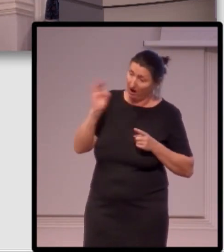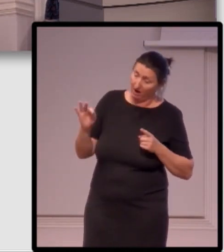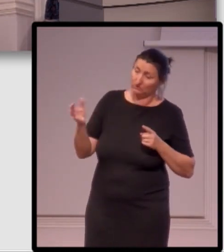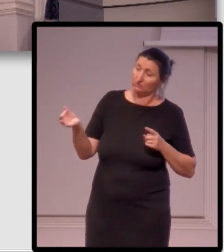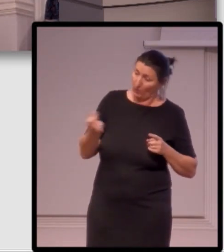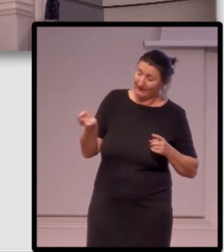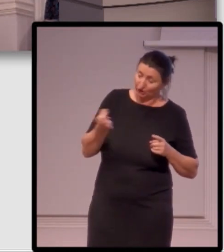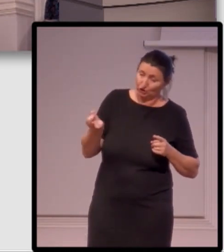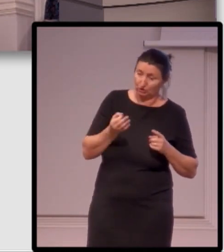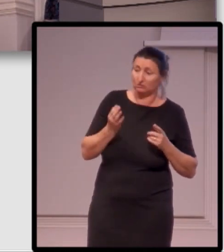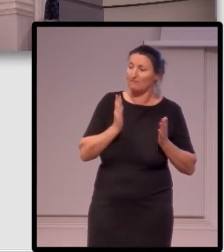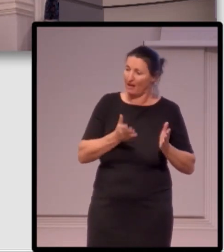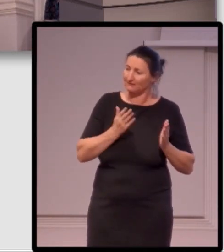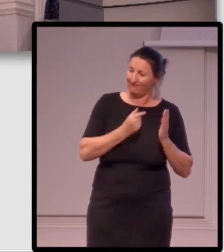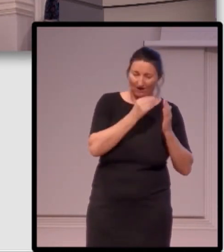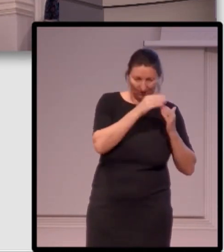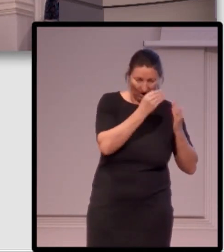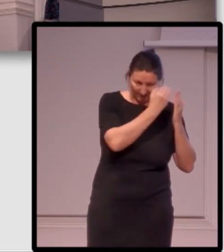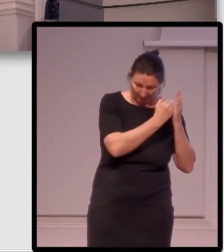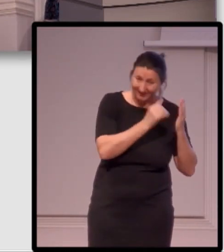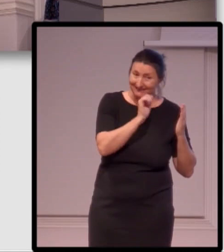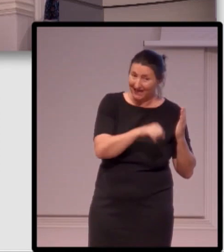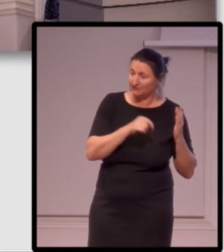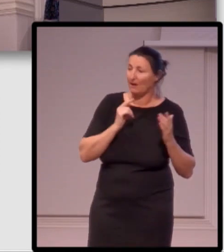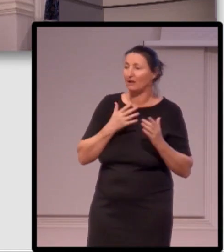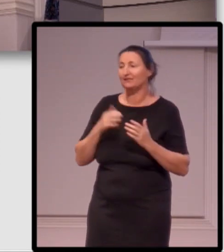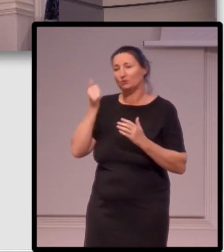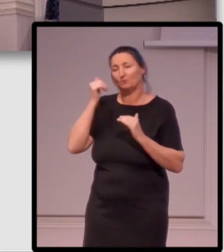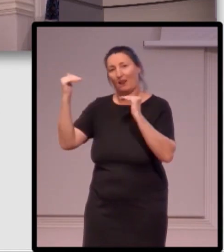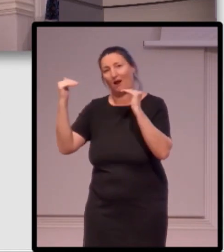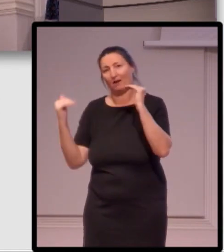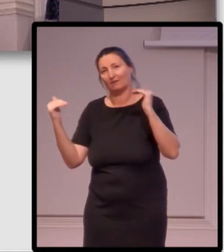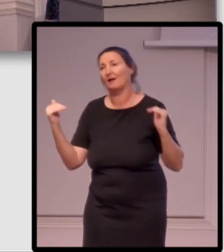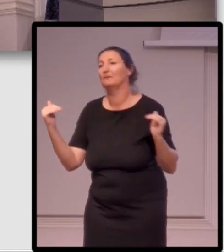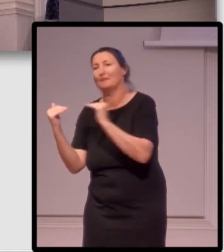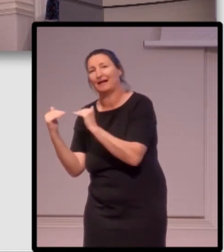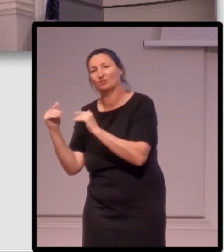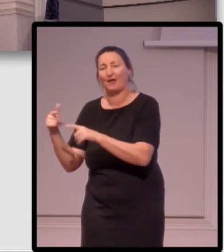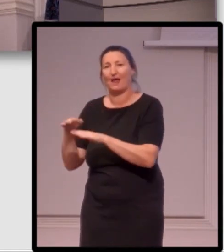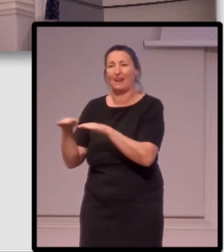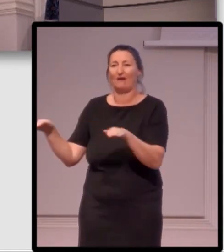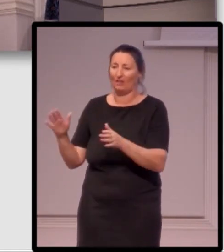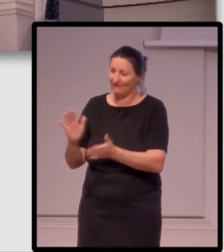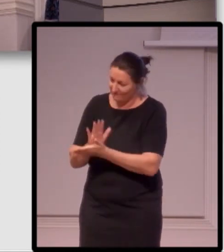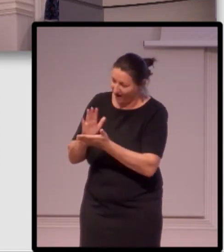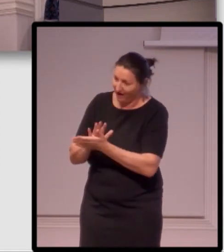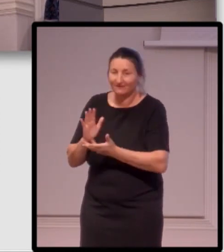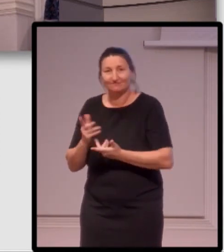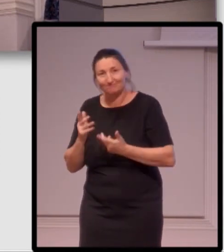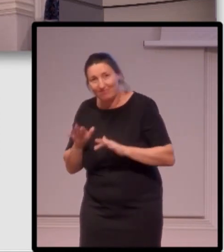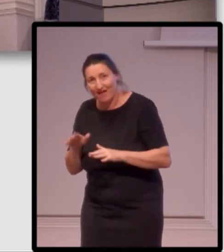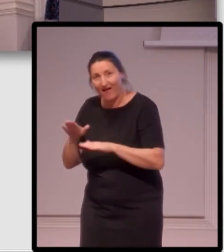input for standards or guidelines, we need to come at it from where they're at. So being fun, being joyful, being